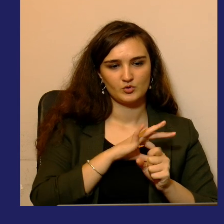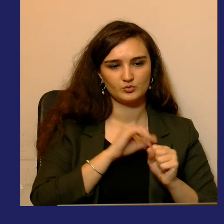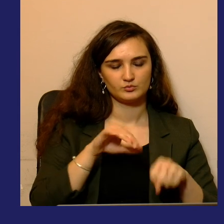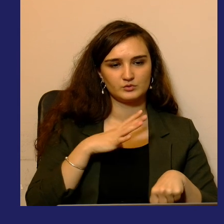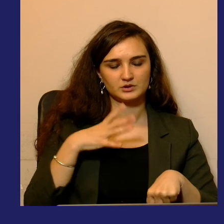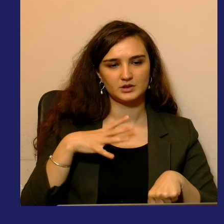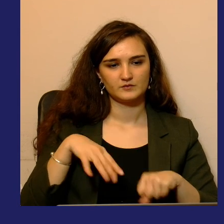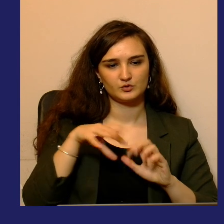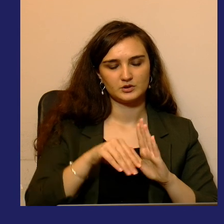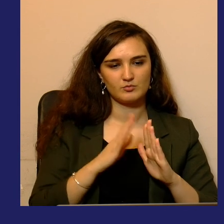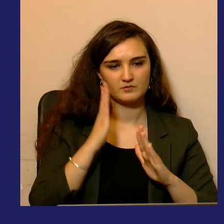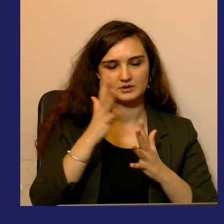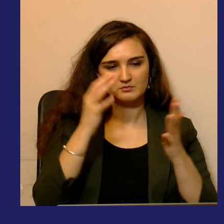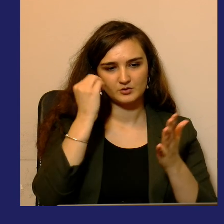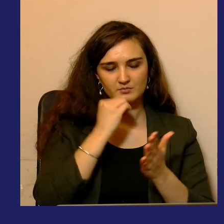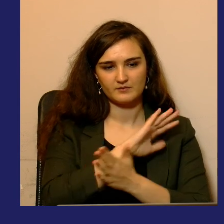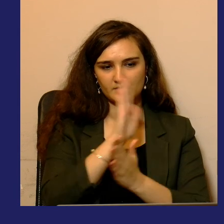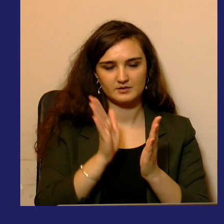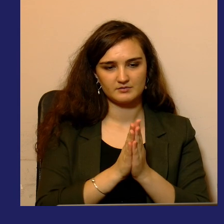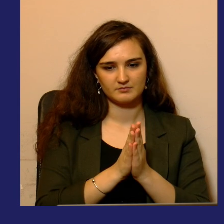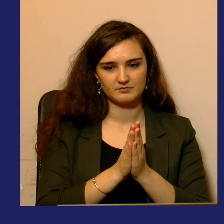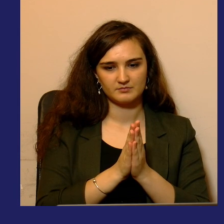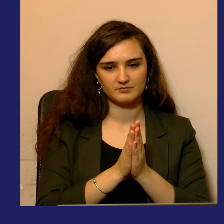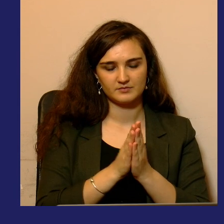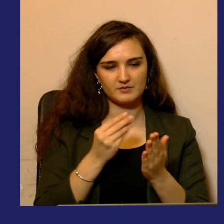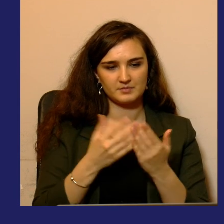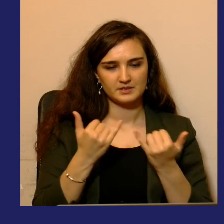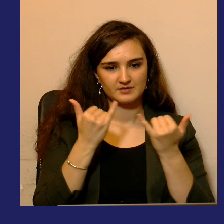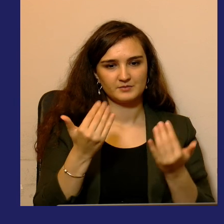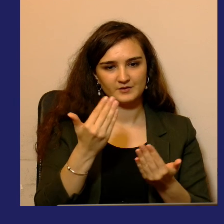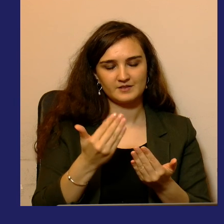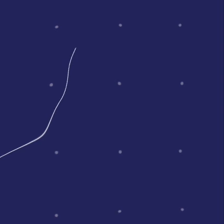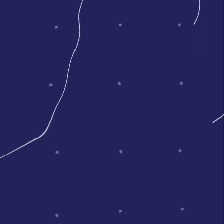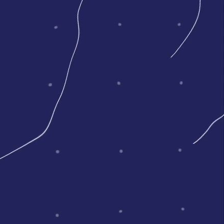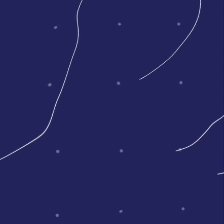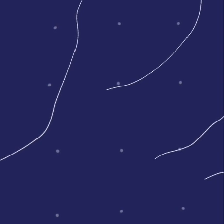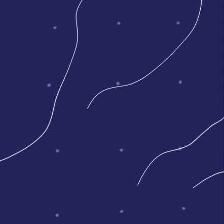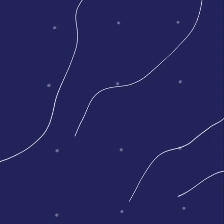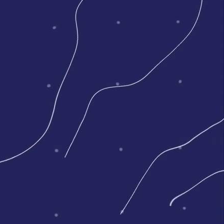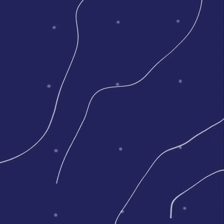and I very much appreciate your contribution to our Good Governance Forum.